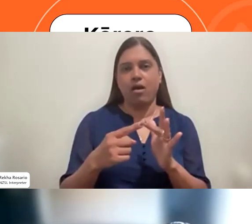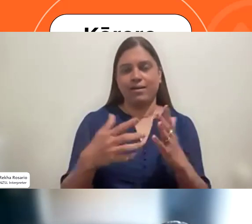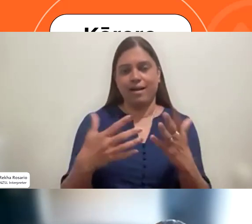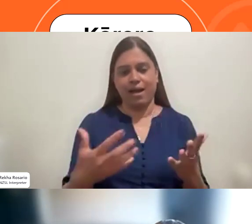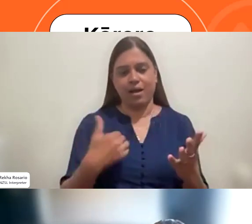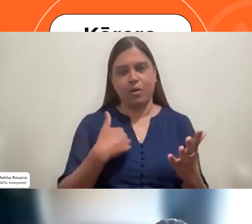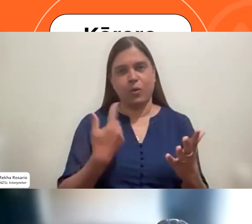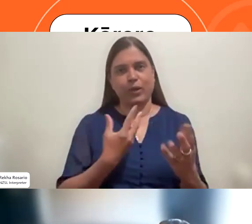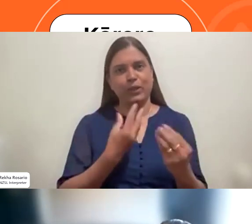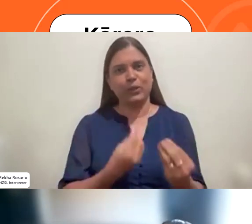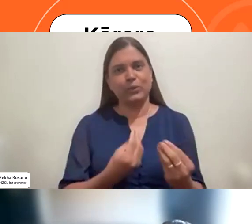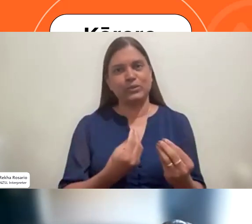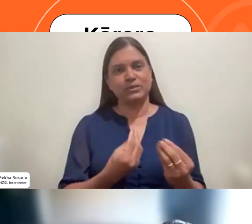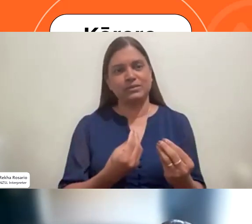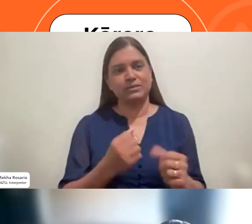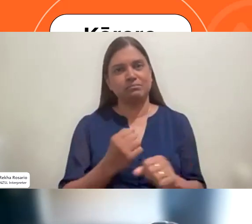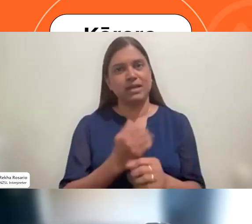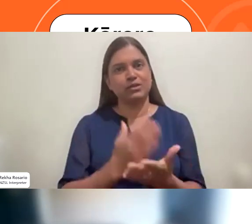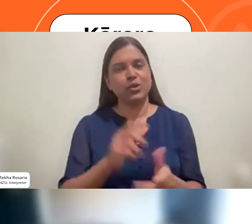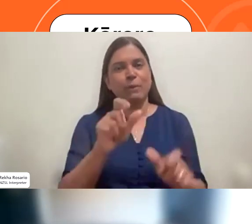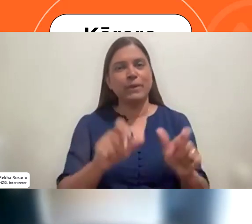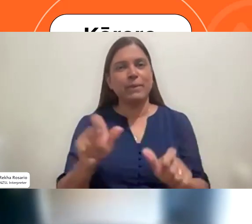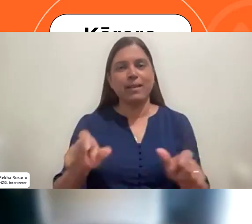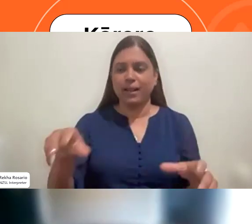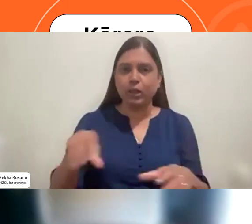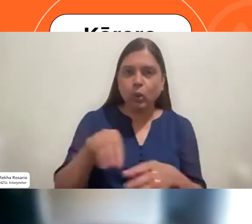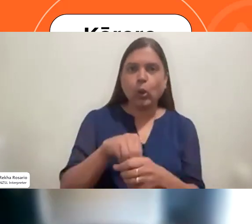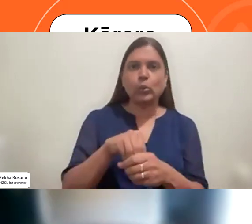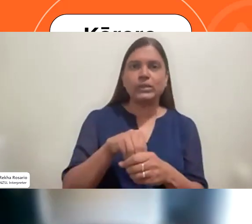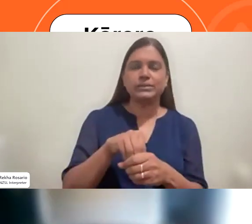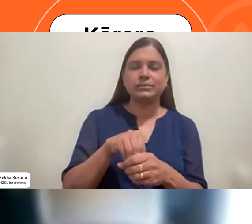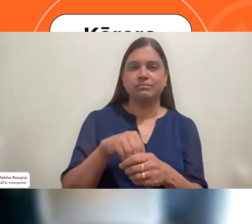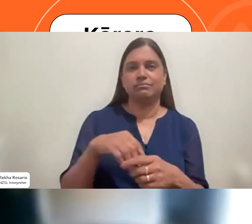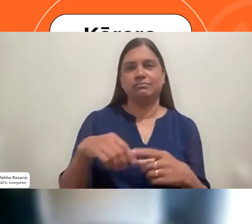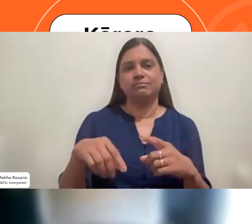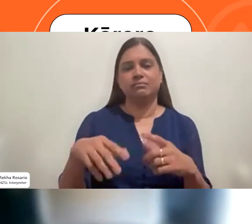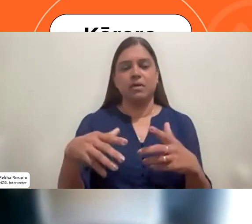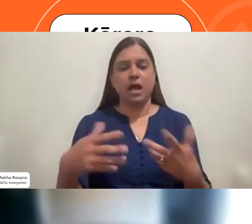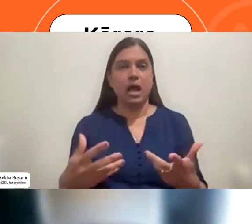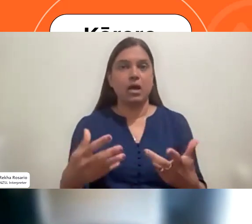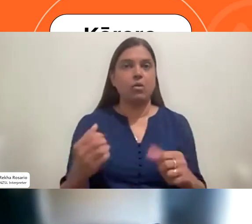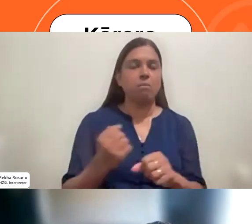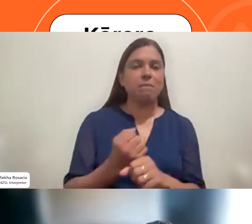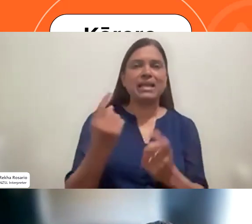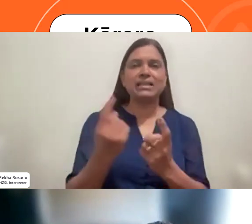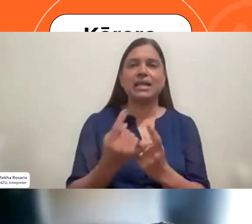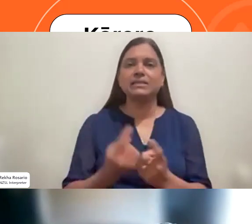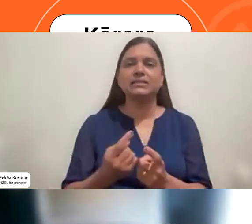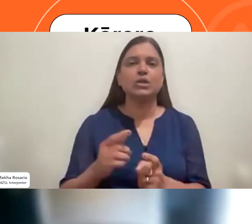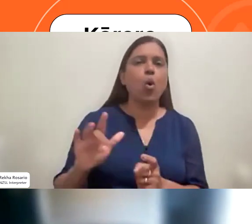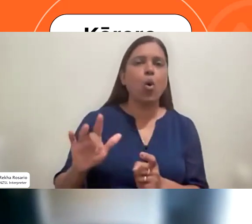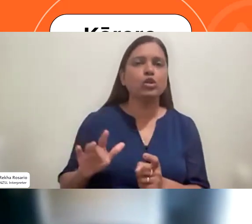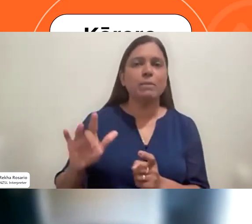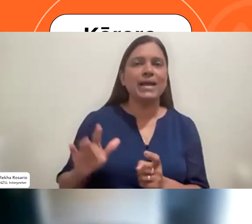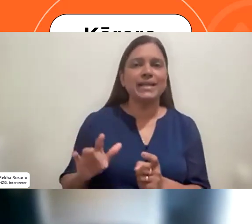to include people, and how we're using it to kind of automate our data collection for